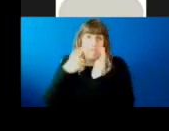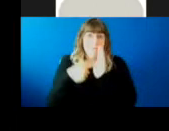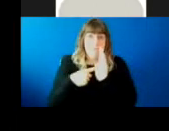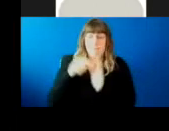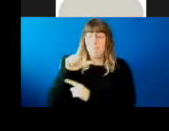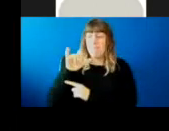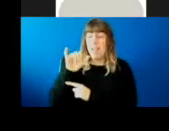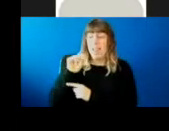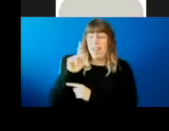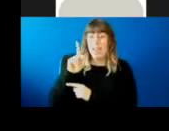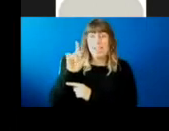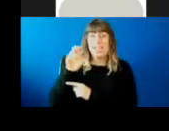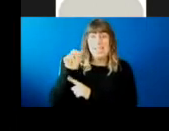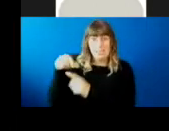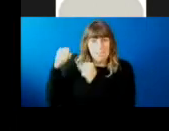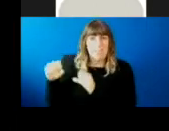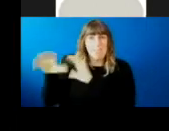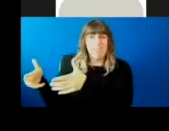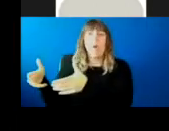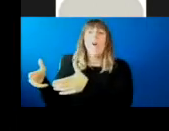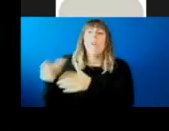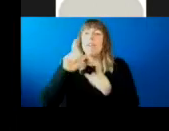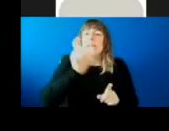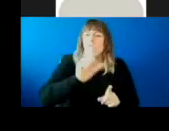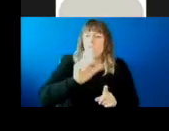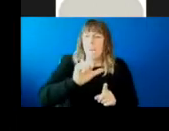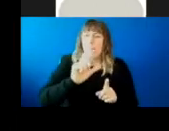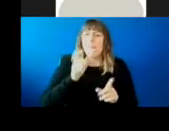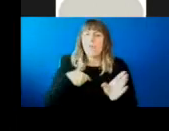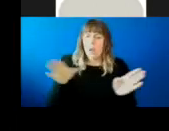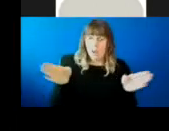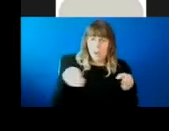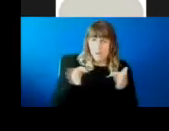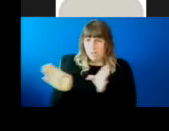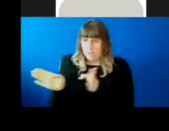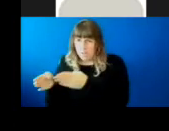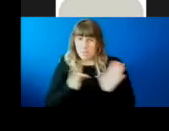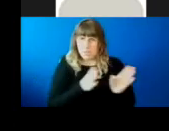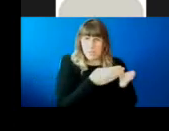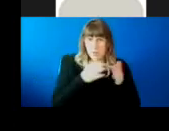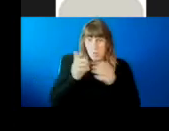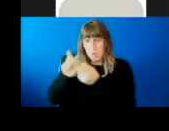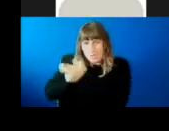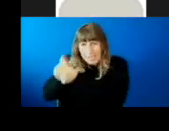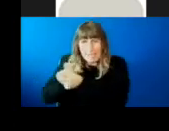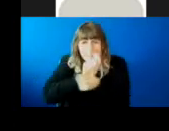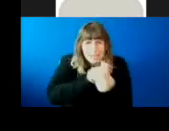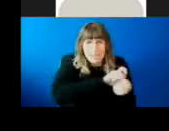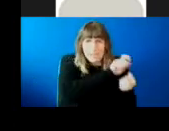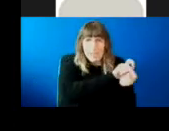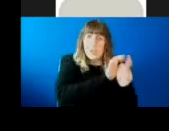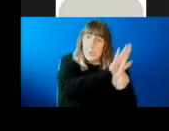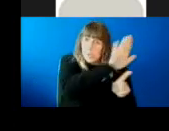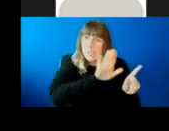LinkedIn more so than Instagram. So then you can tailor that story and messaging on LinkedIn a little bit differently and to that